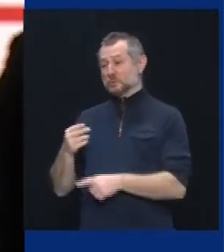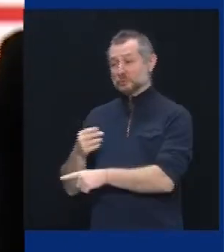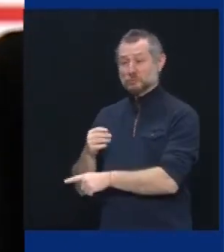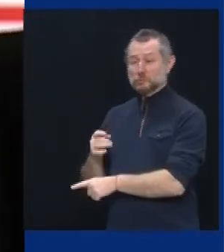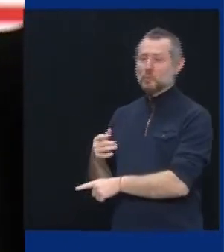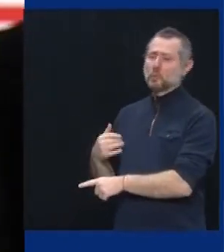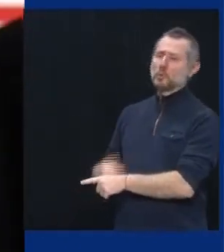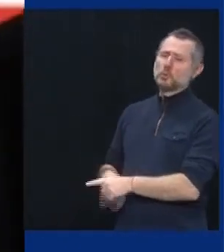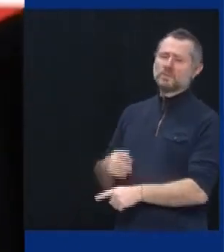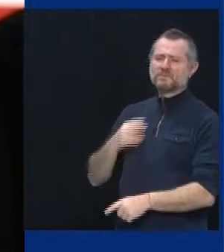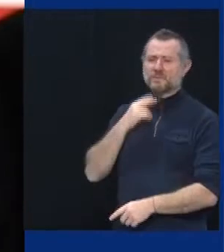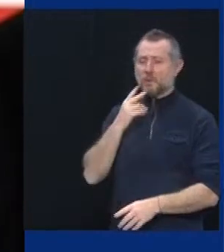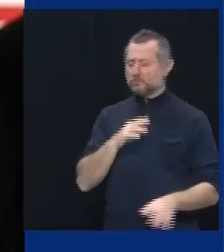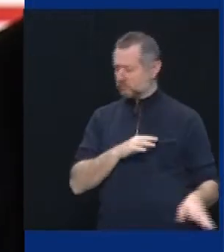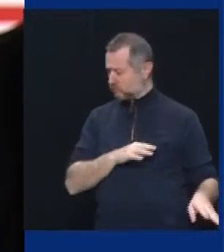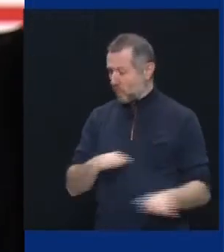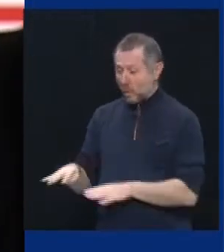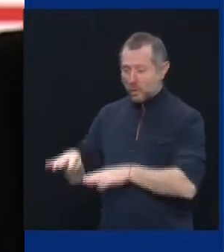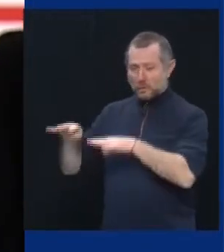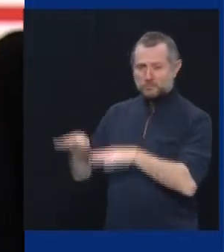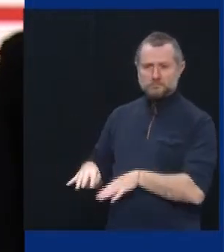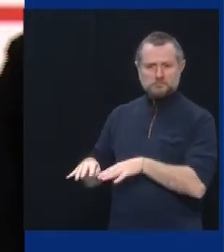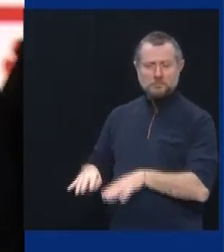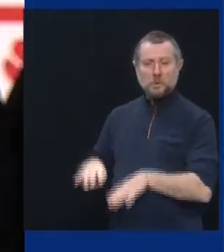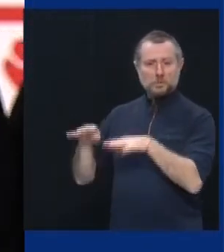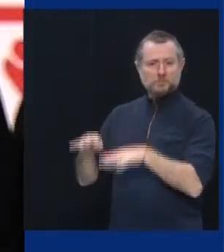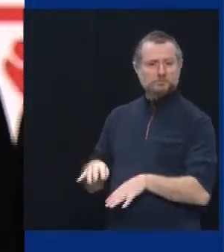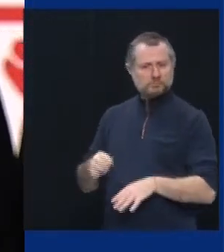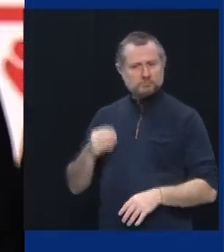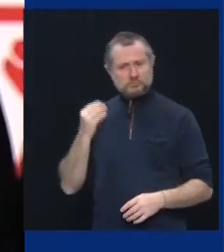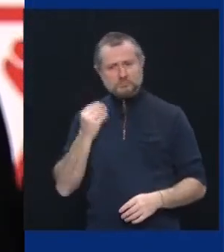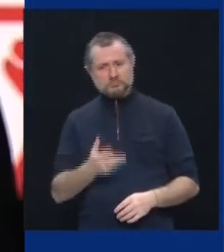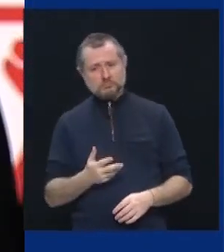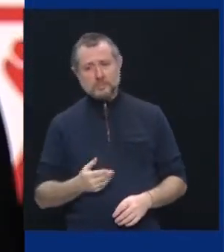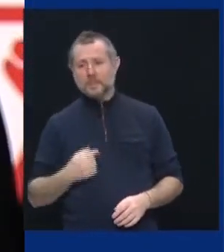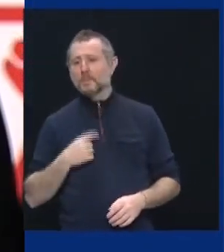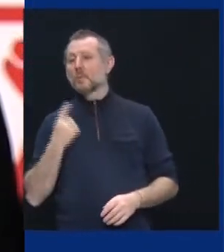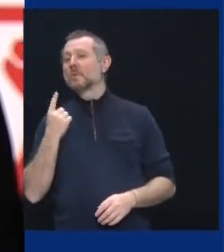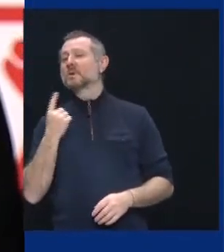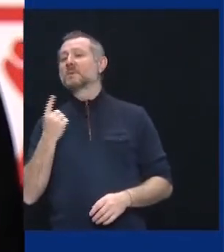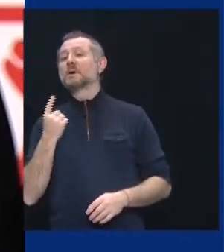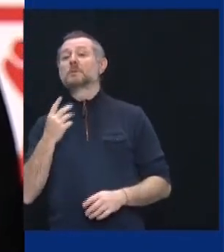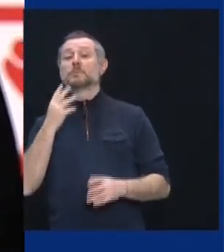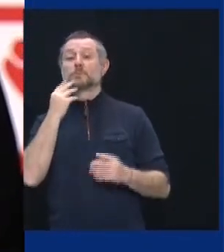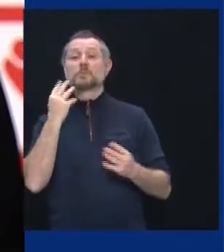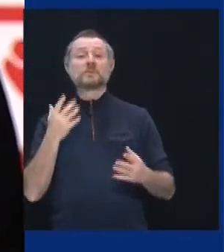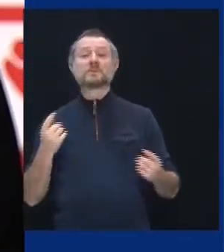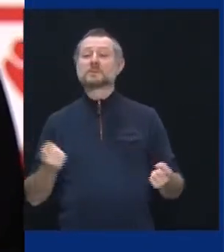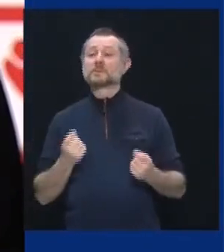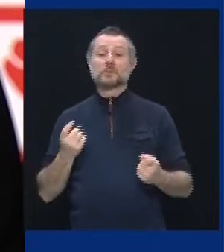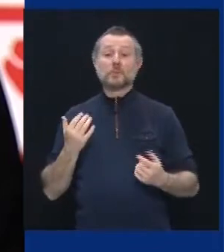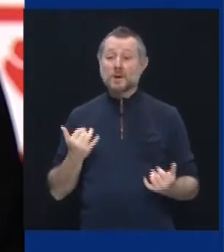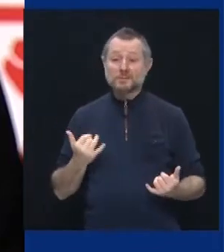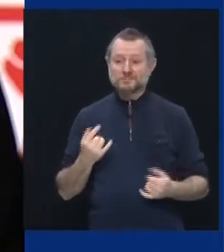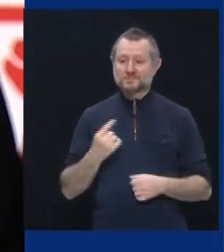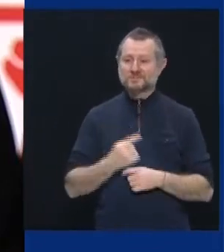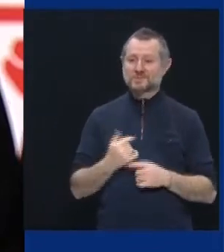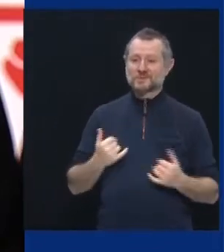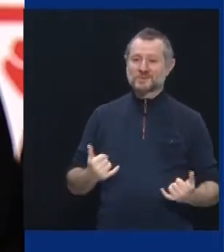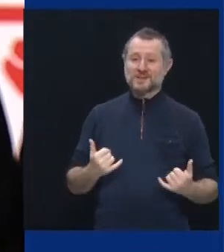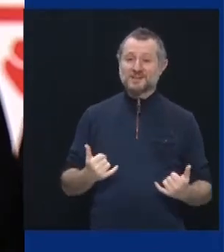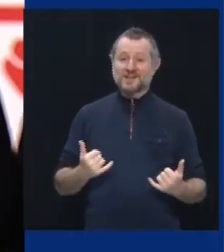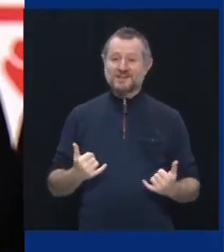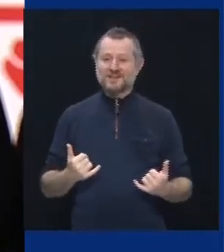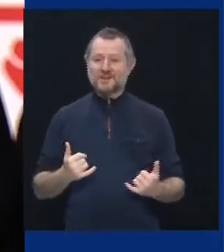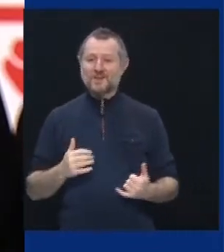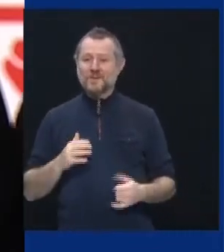go to. And we have a beautiful thing to celebrate today. Because today,